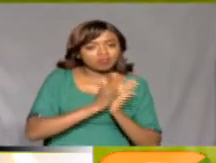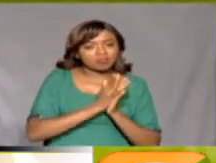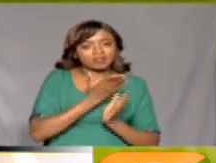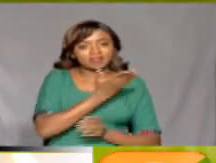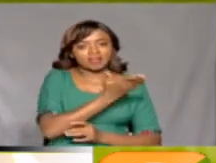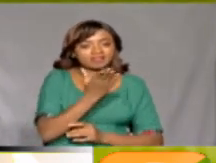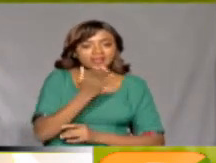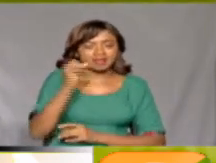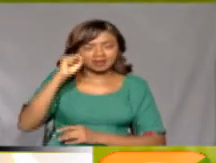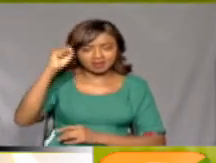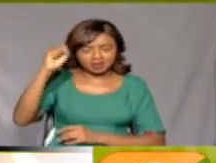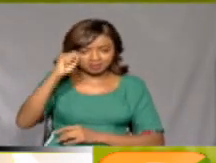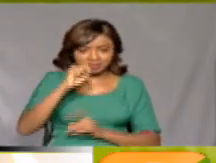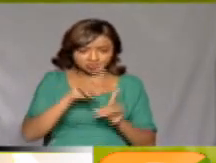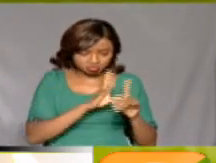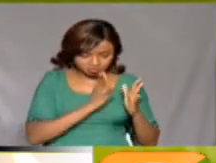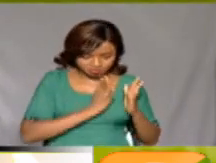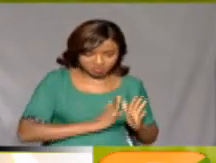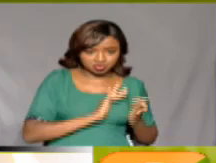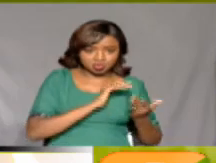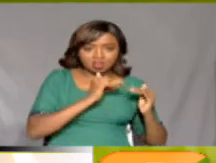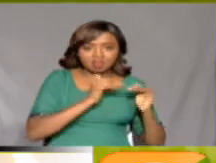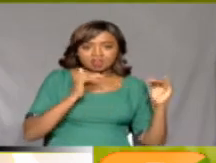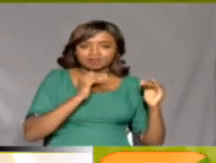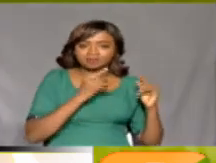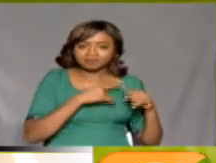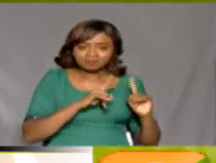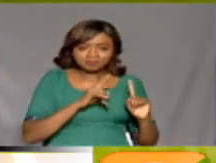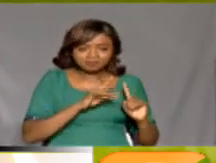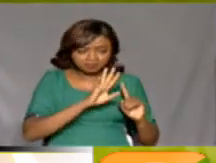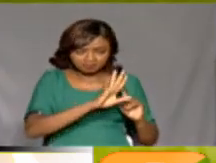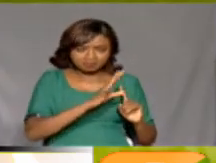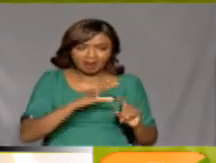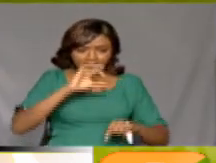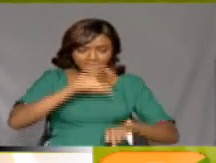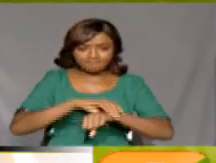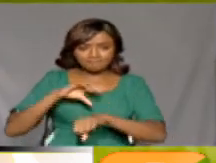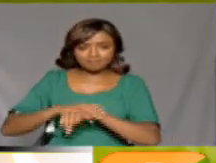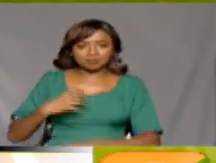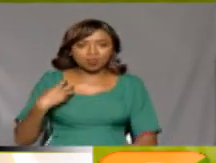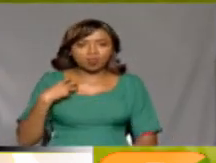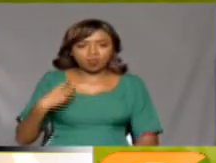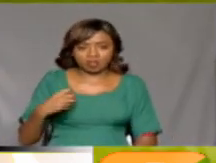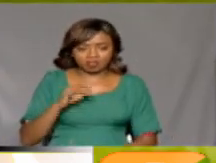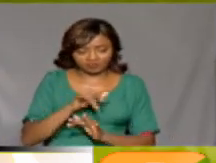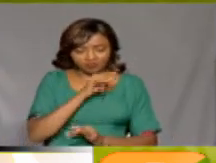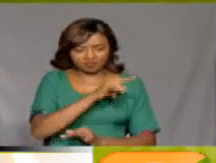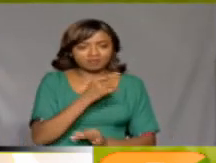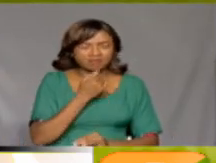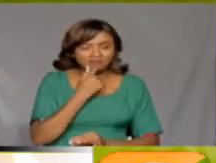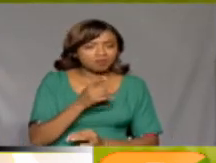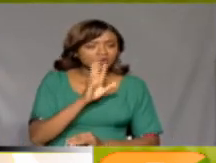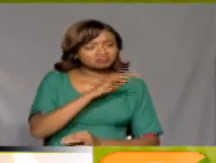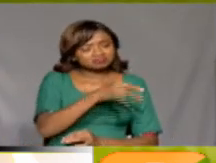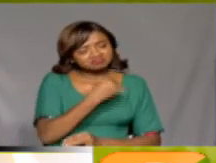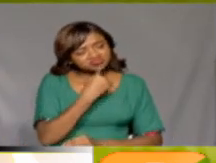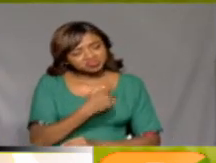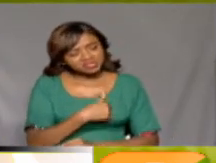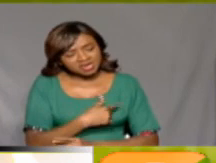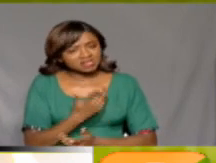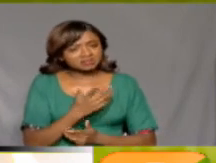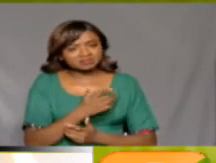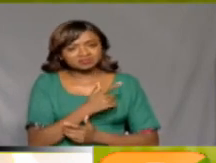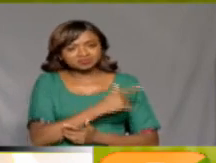and probably how they made their wealth. How would you say your interaction with Moi was